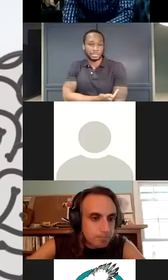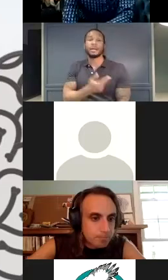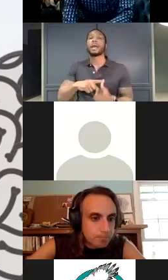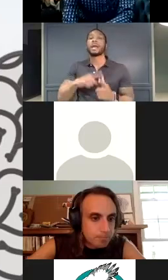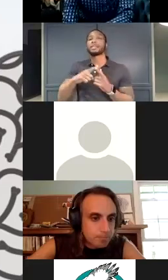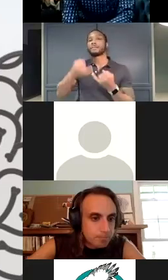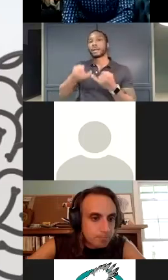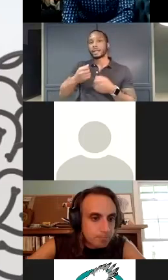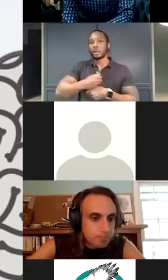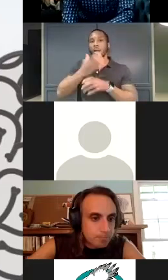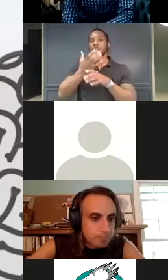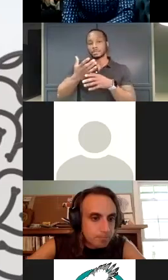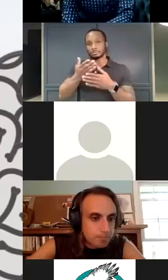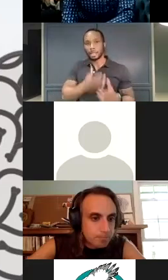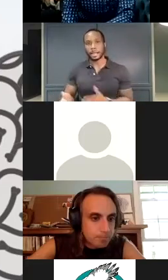planning through empowerment.